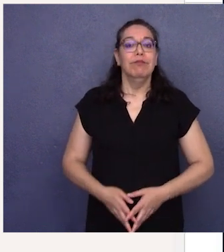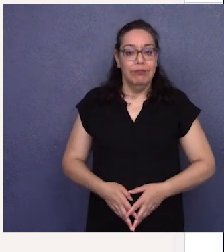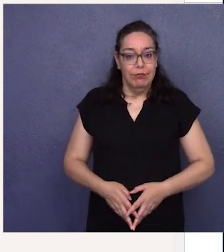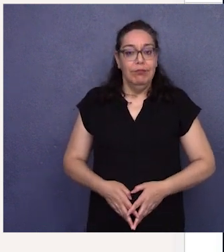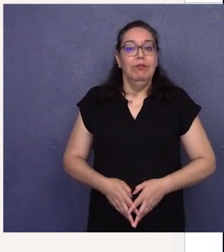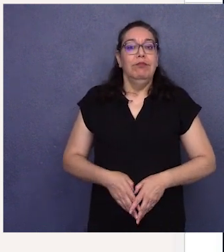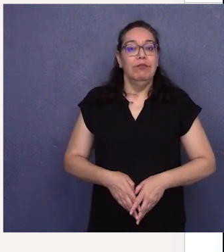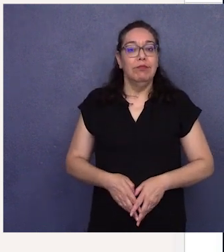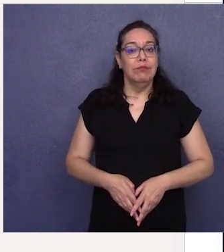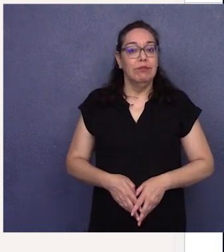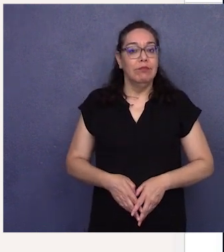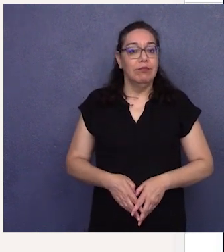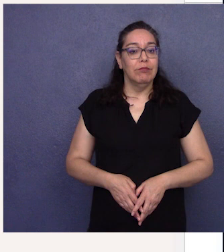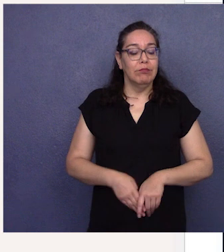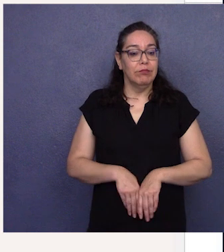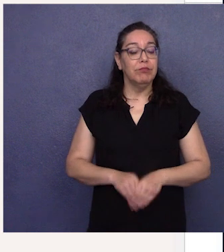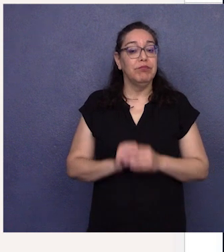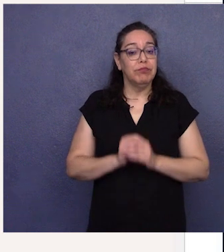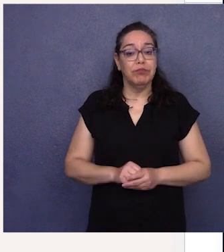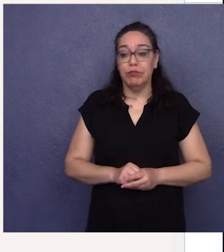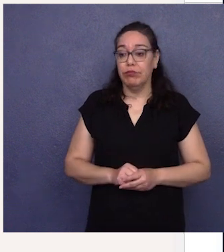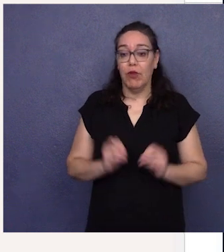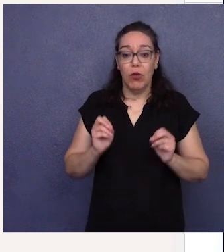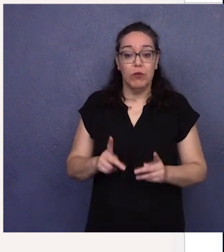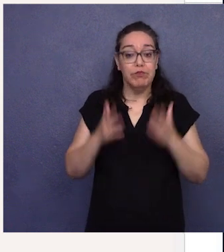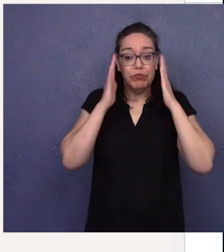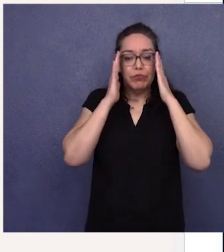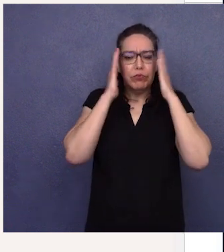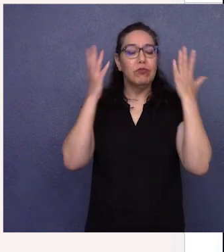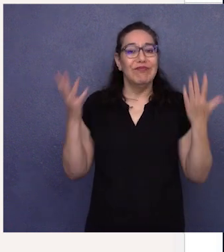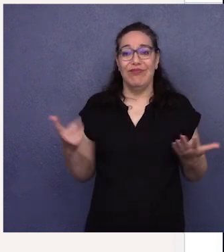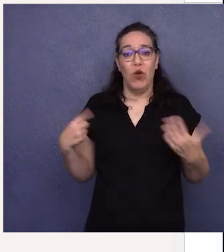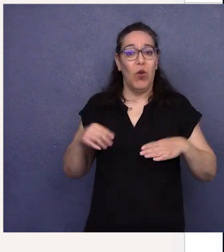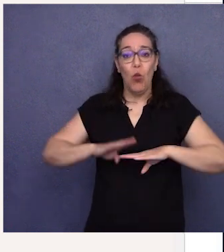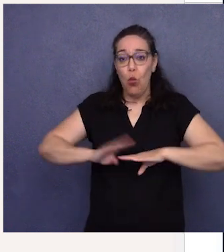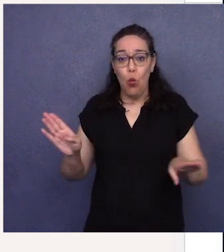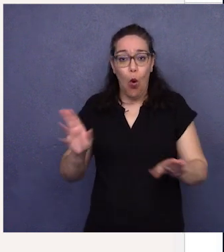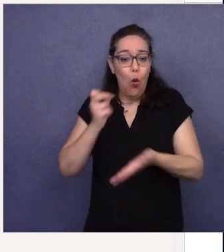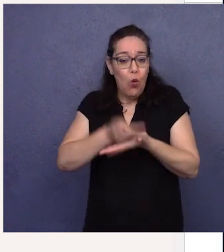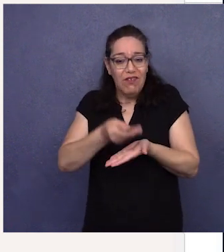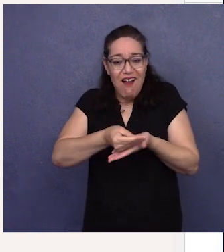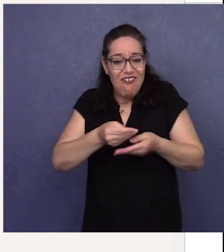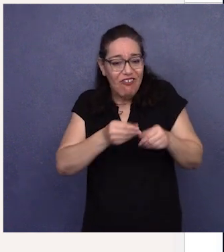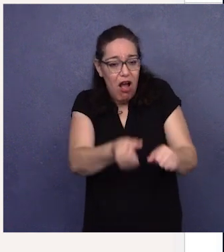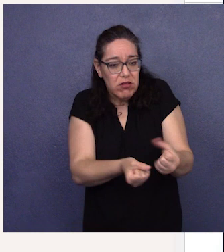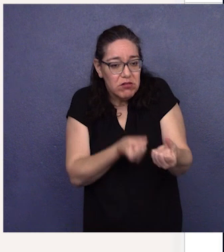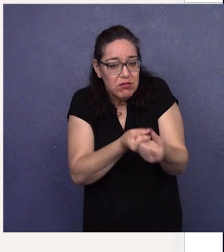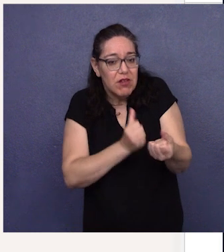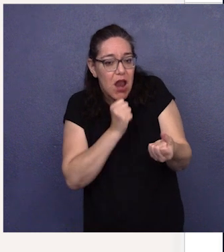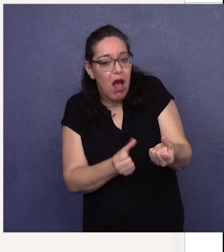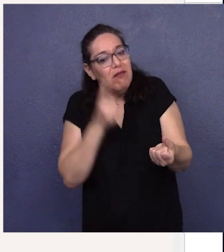Okay, so what we do not fund, so this is a document that's coming from the California Arts Council. So these are